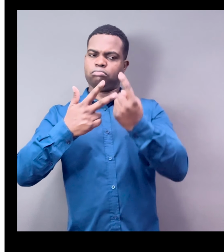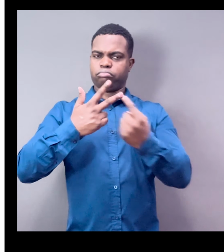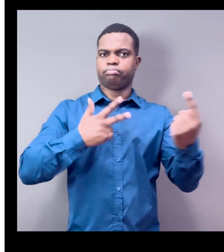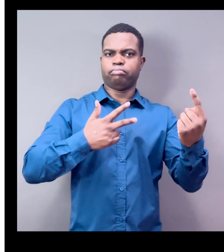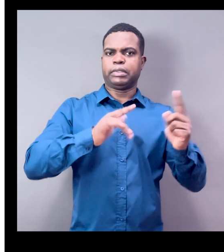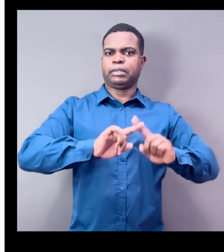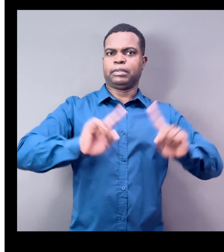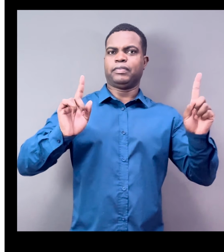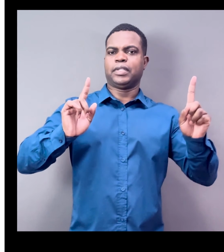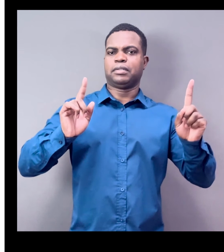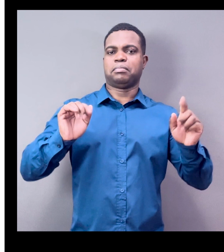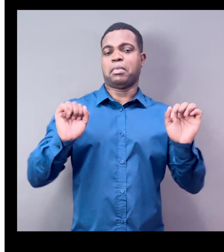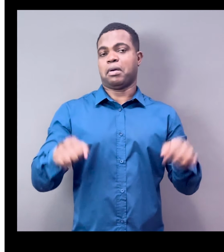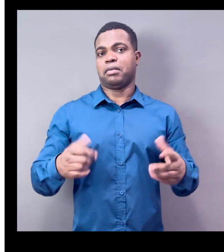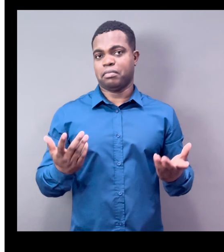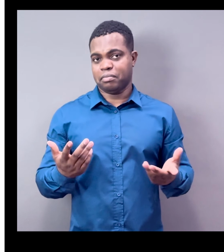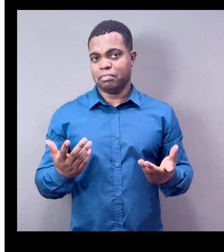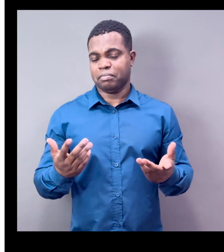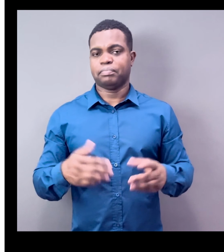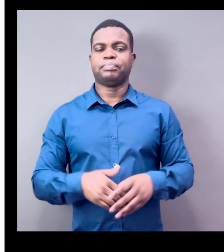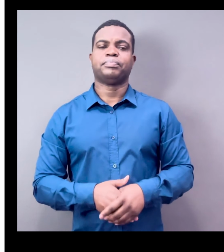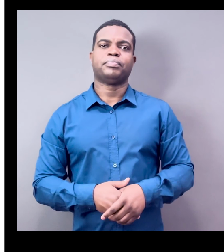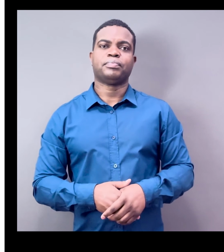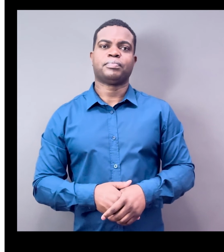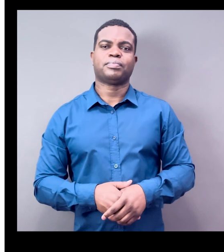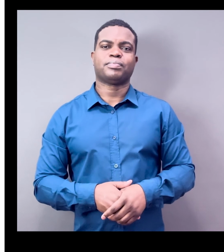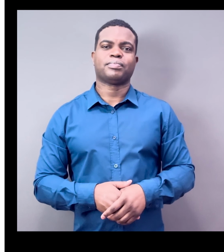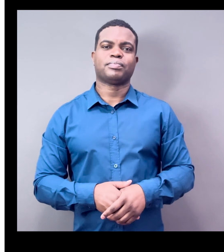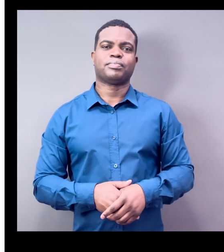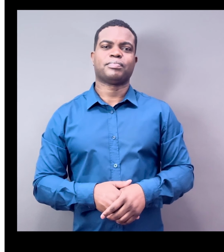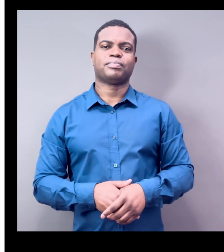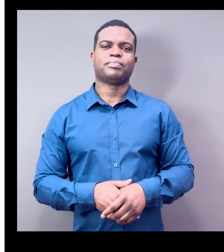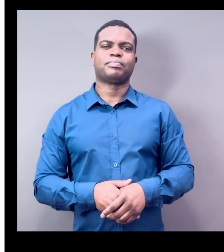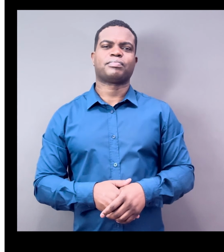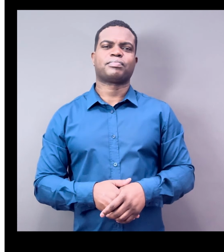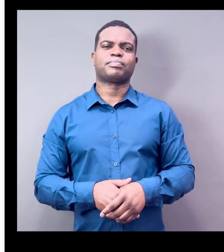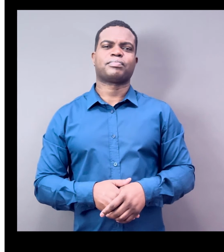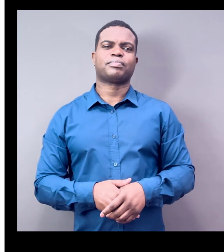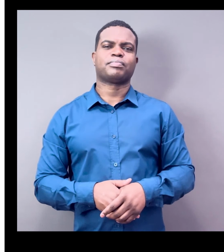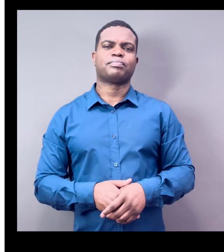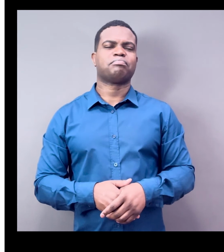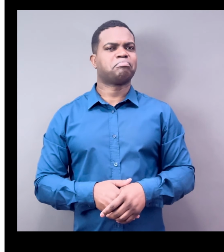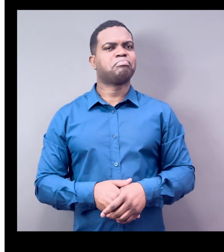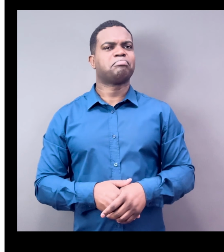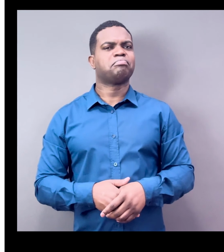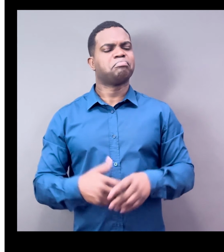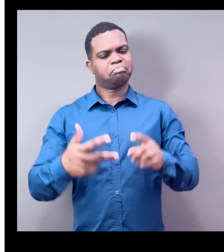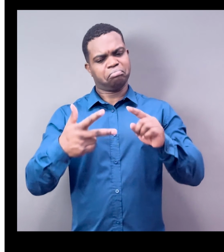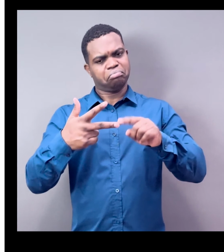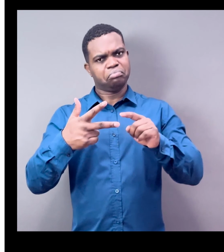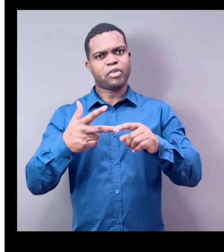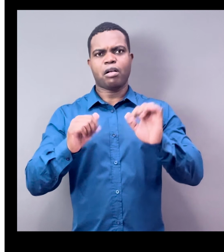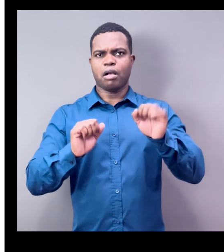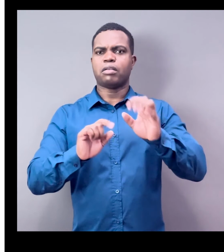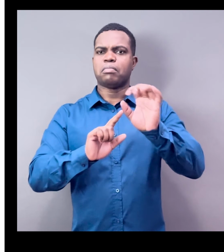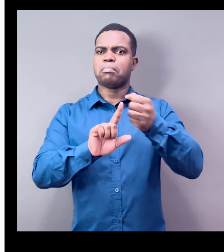to any of the two groups above. They are people that can have